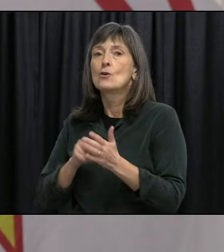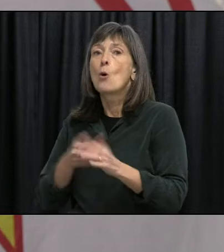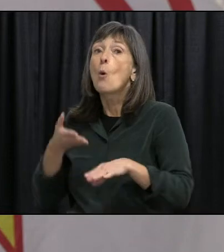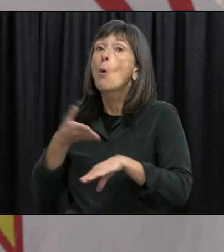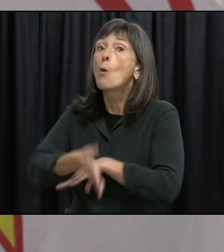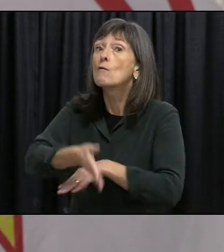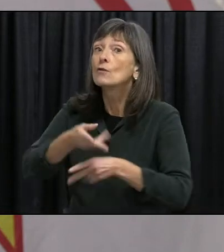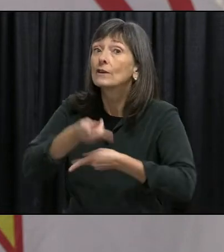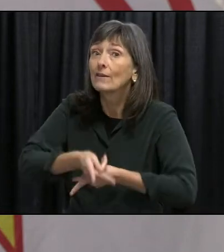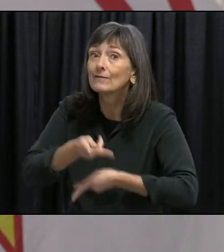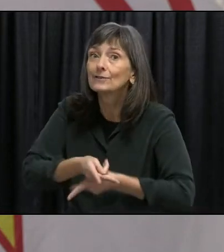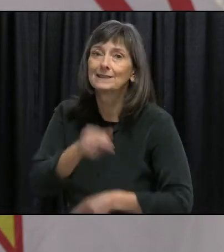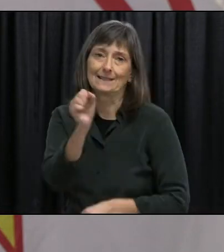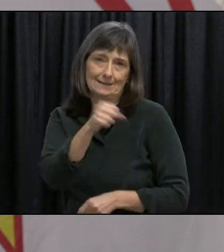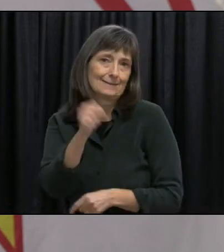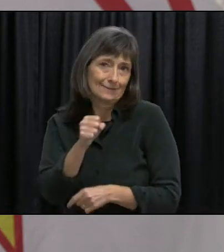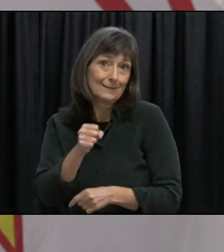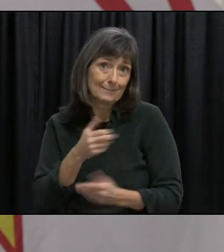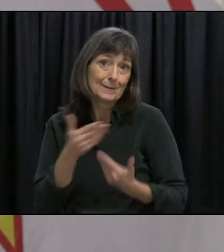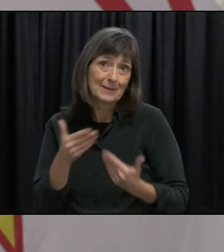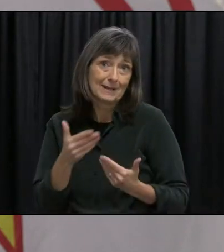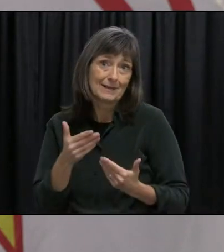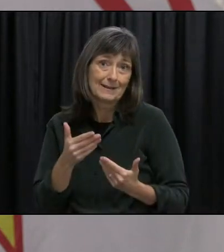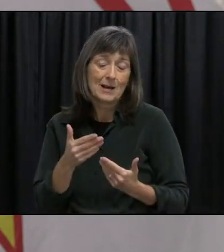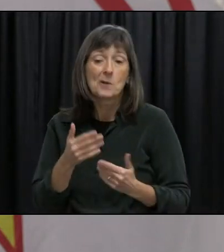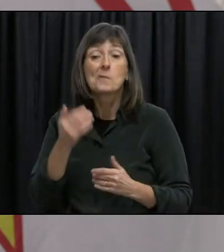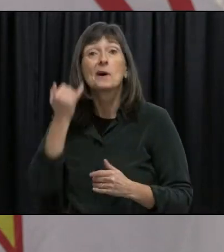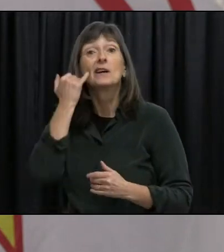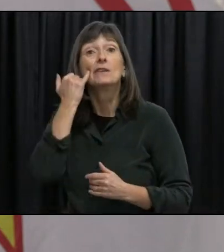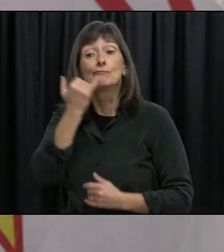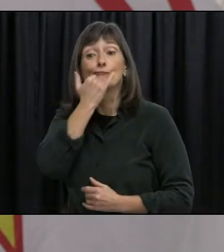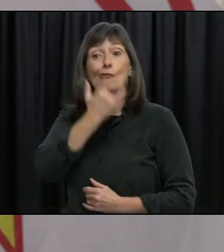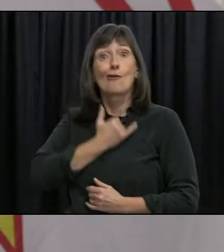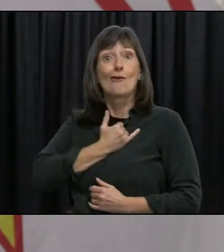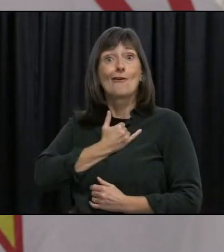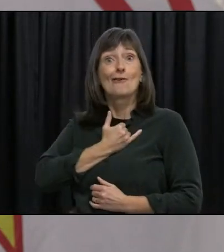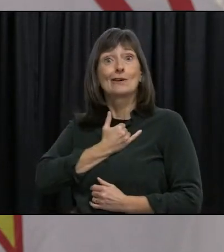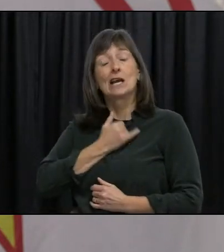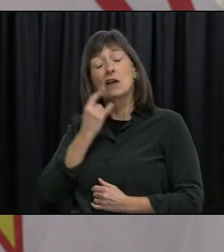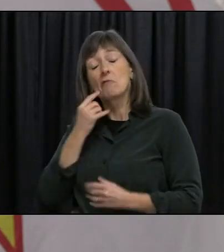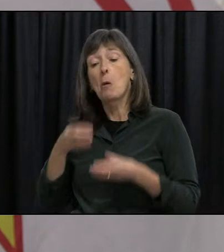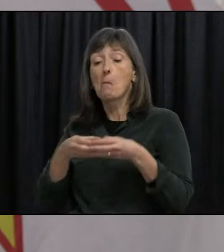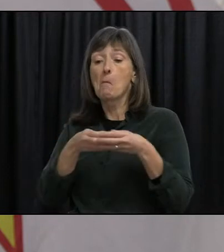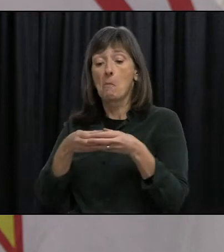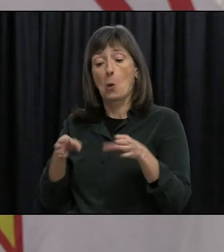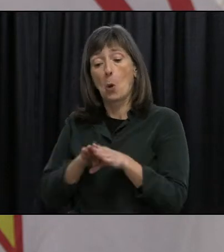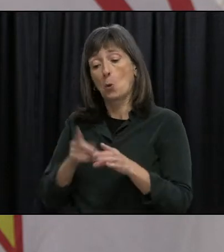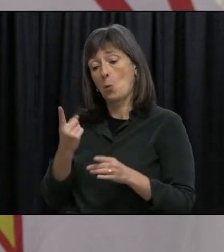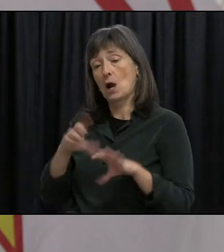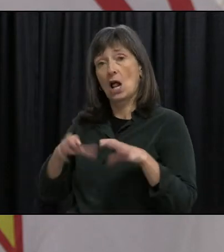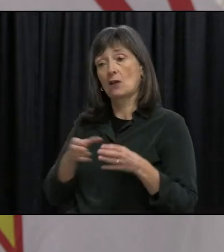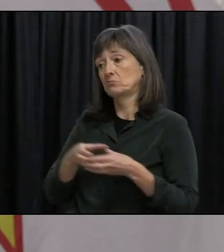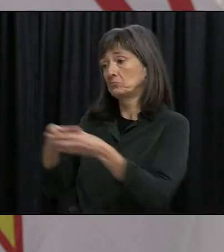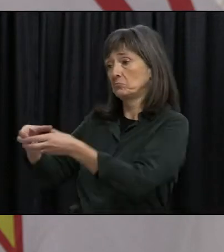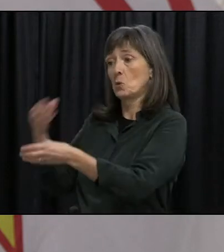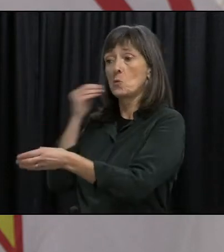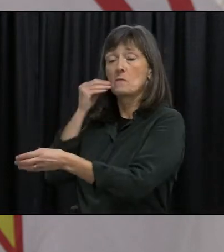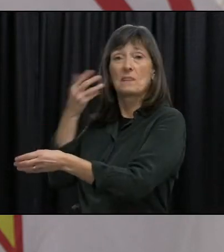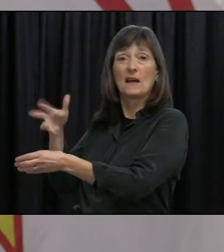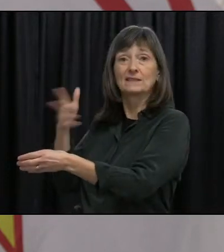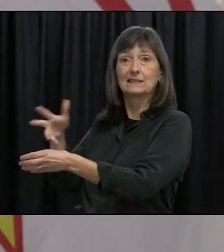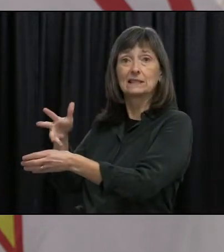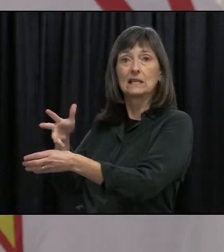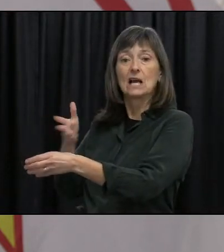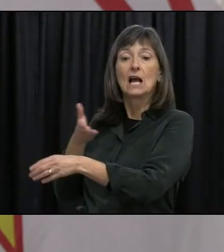caution than to look back and think that we should have. Because this is the first case, we've taken this